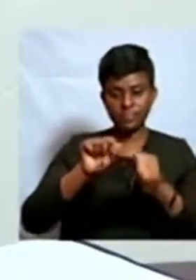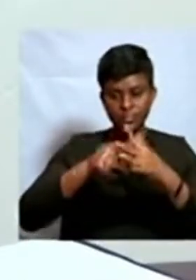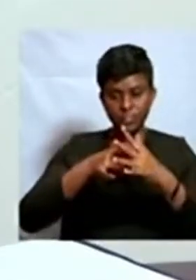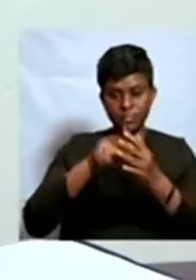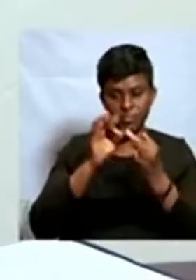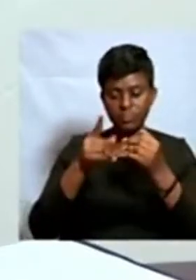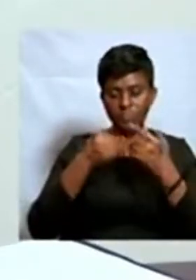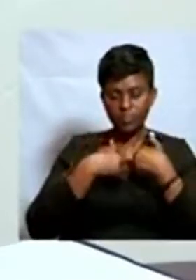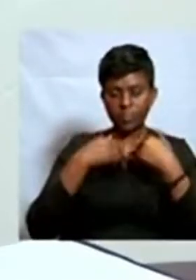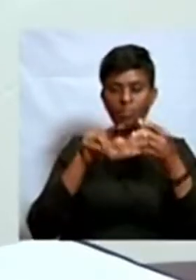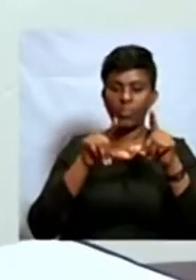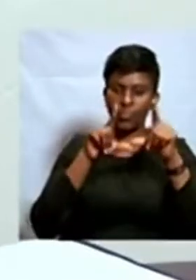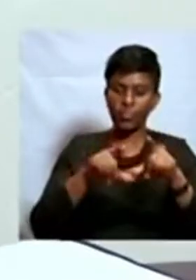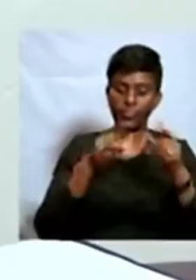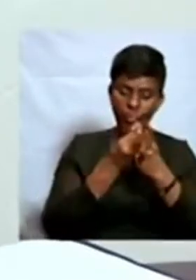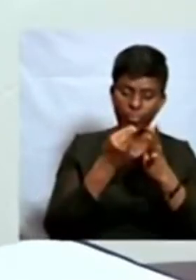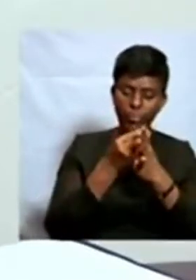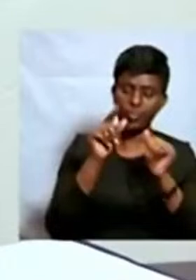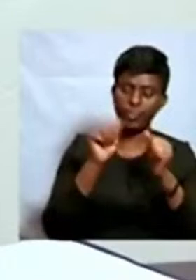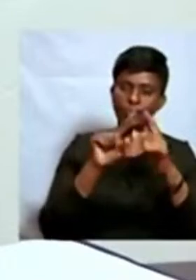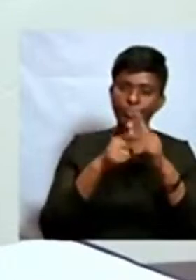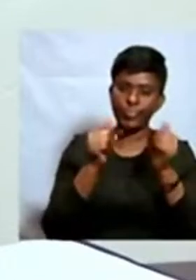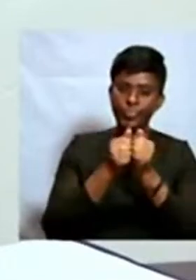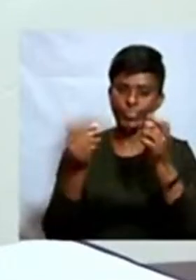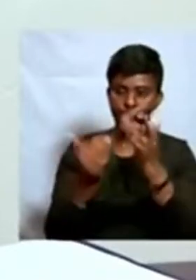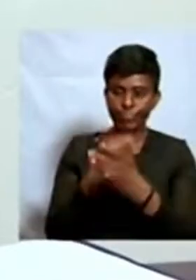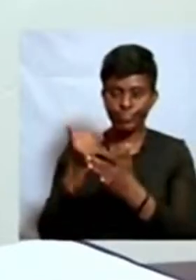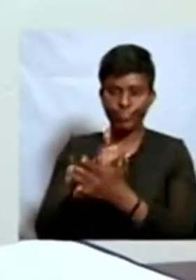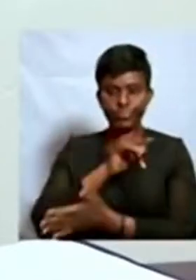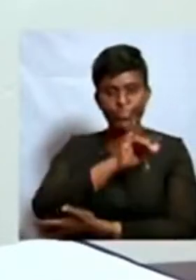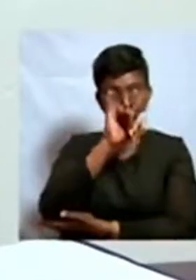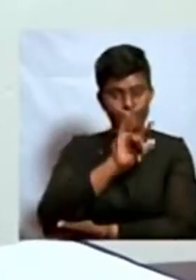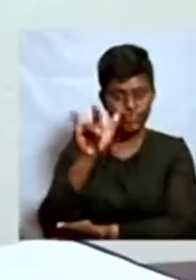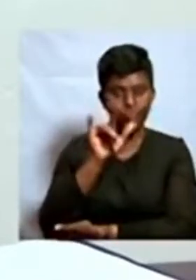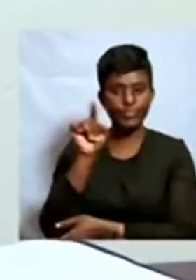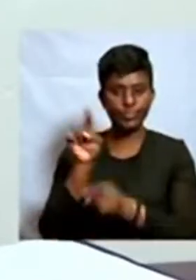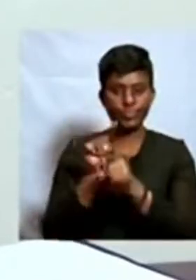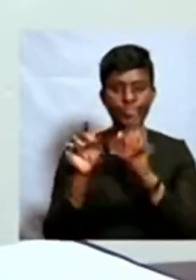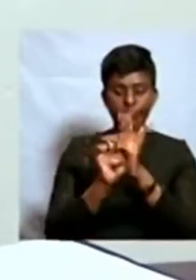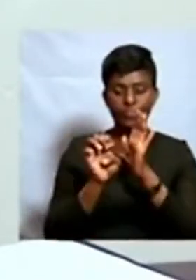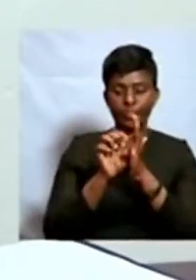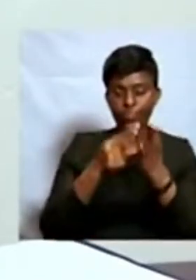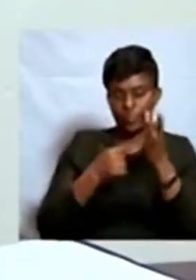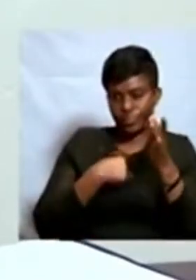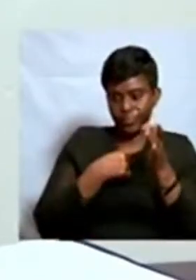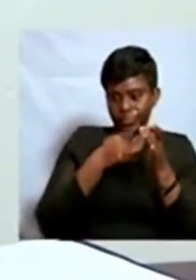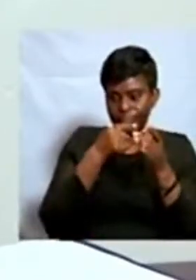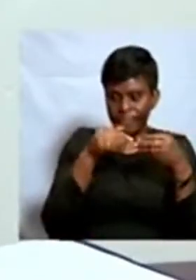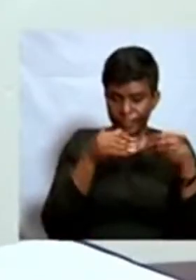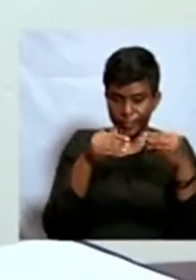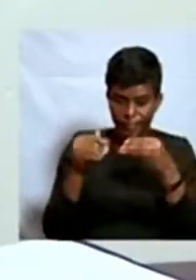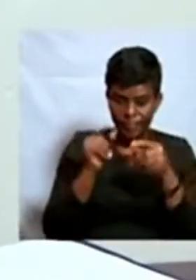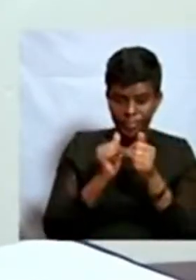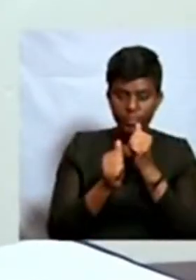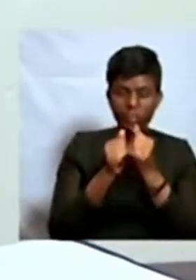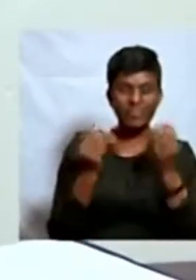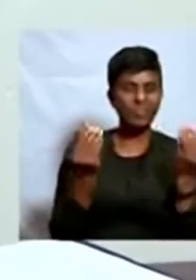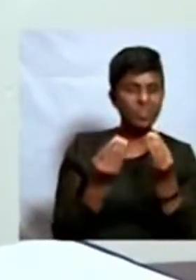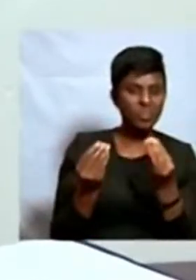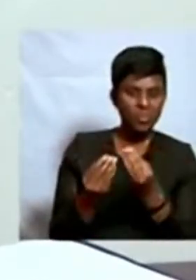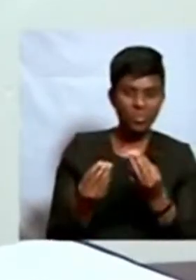you have a lot of financing, you can start with modern aircraft. Like I was saying, in this market, which was